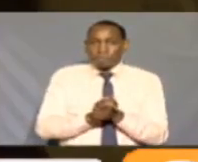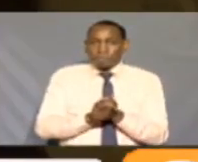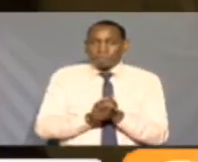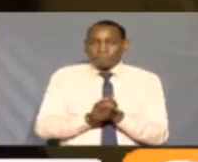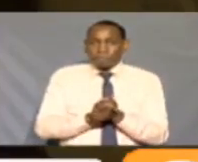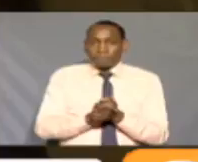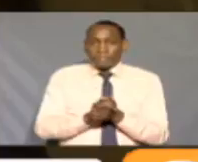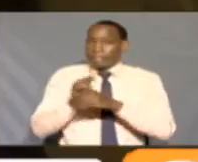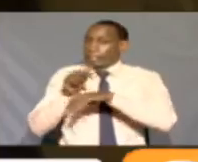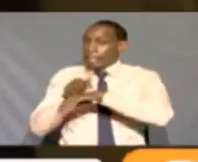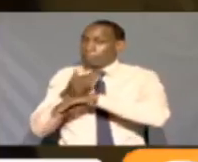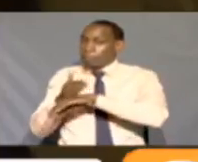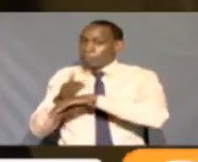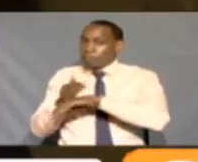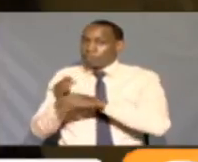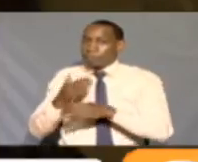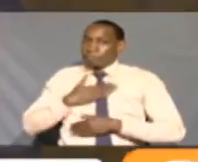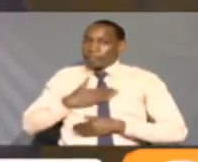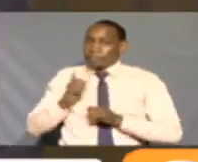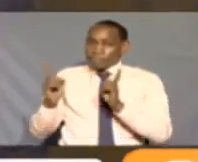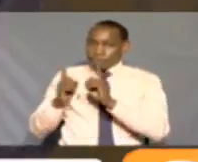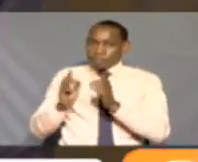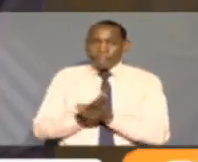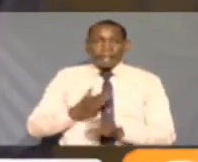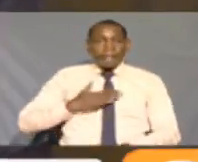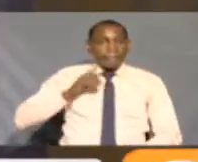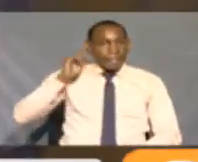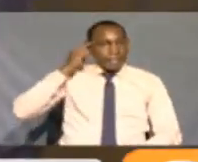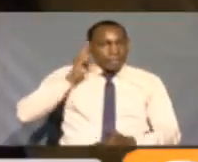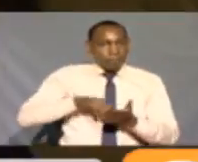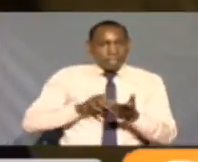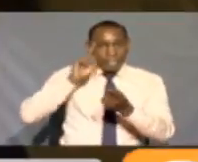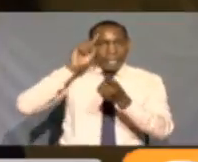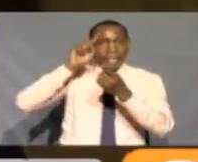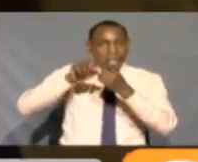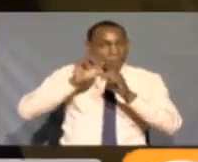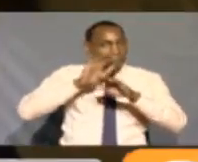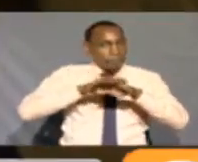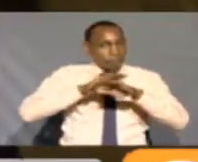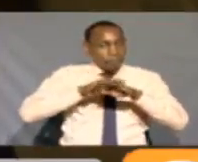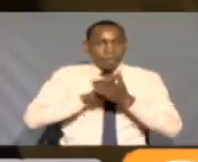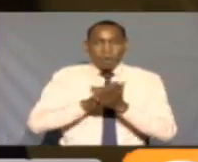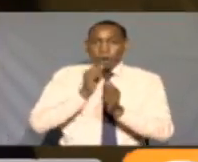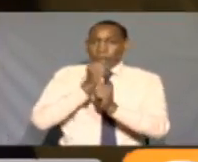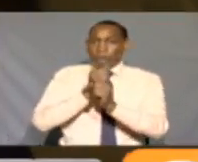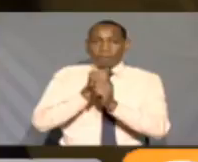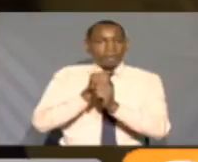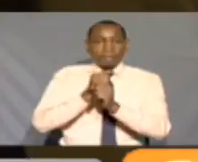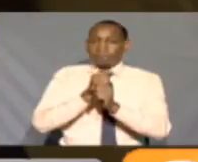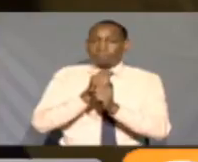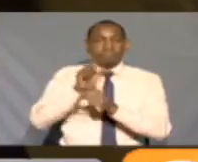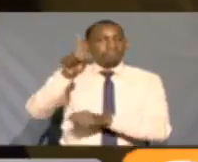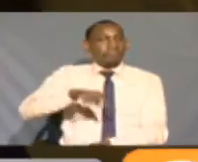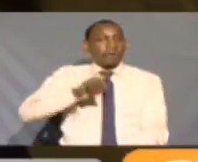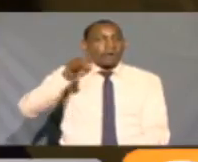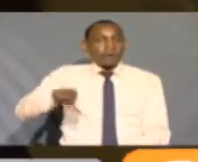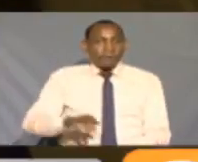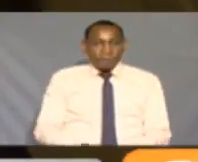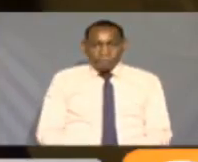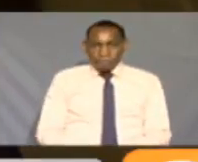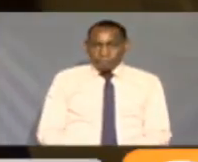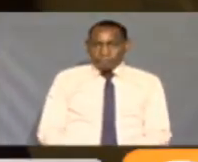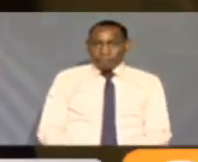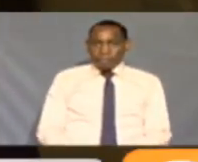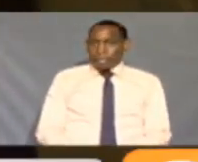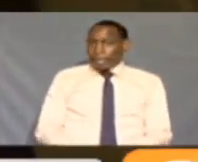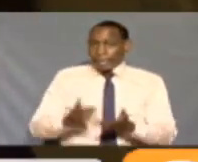just realized we are out of time, so go ahead. And I think for me, while the intention was good, the execution was very poor.